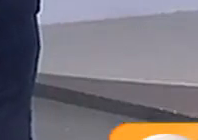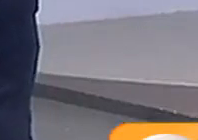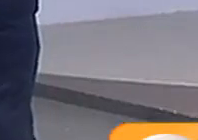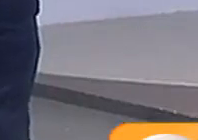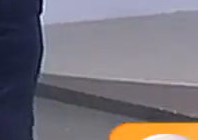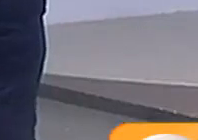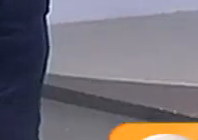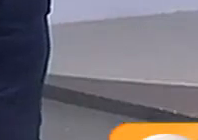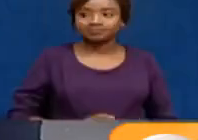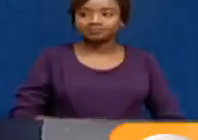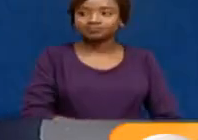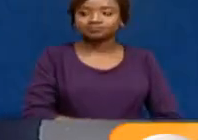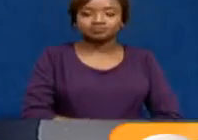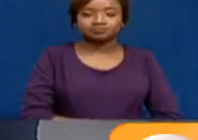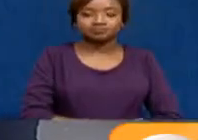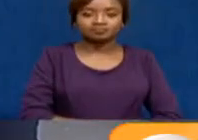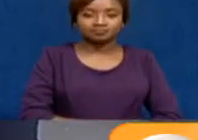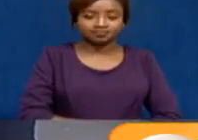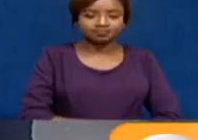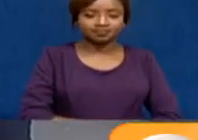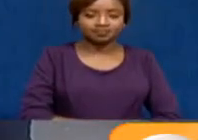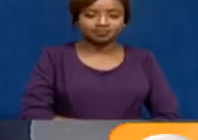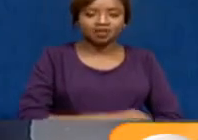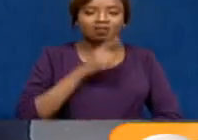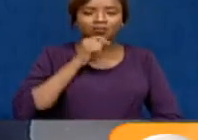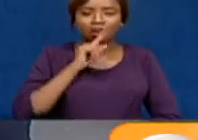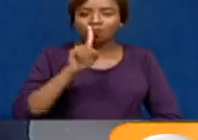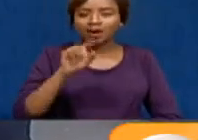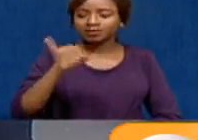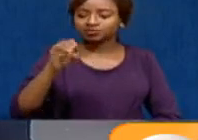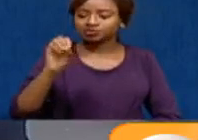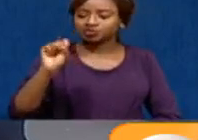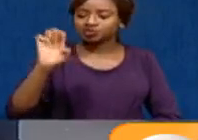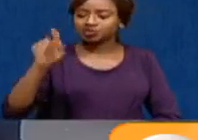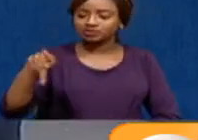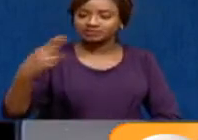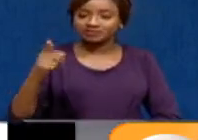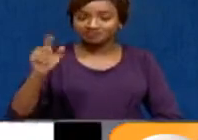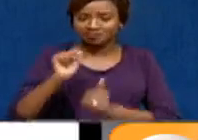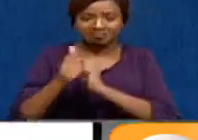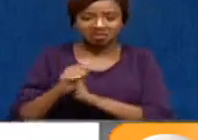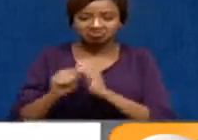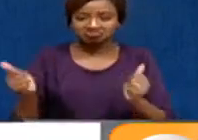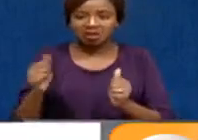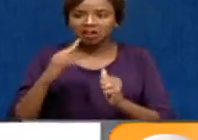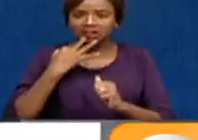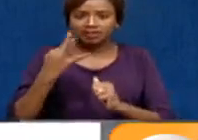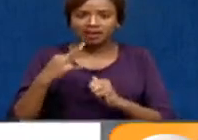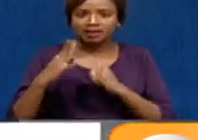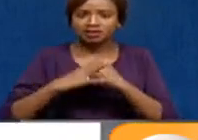Now, Joseph Smith from Arap Moi Primary School in Tana River County, who scored 396 points